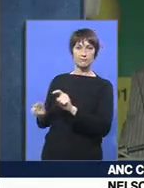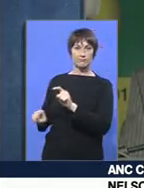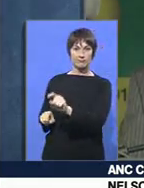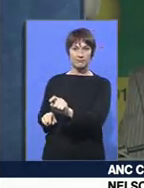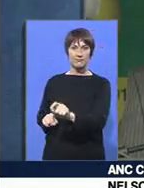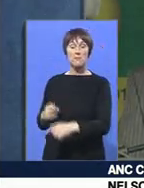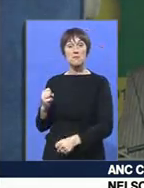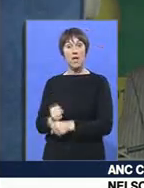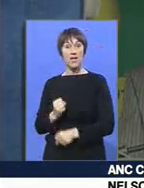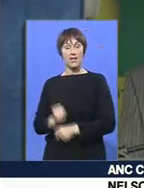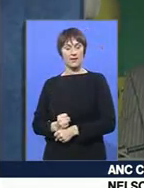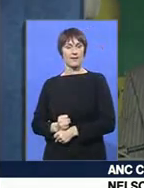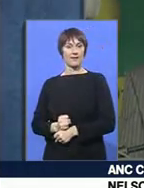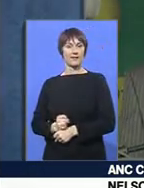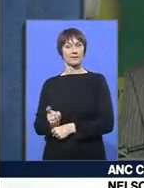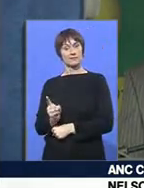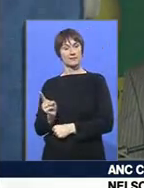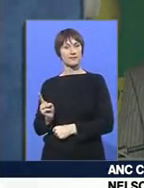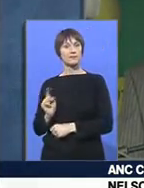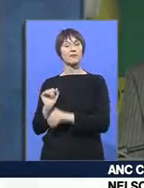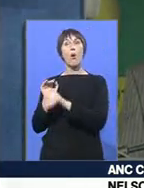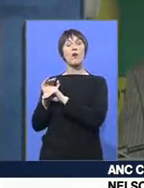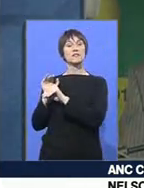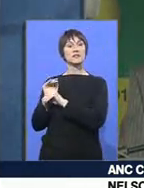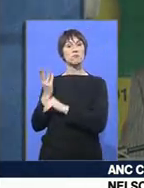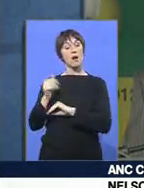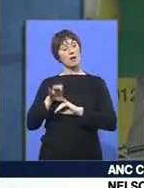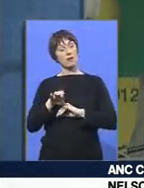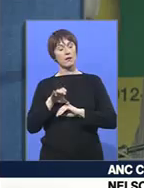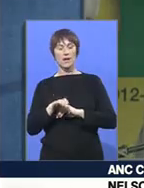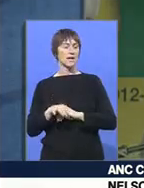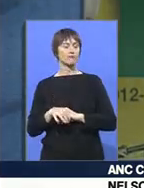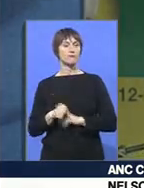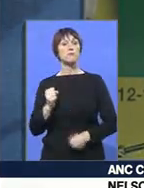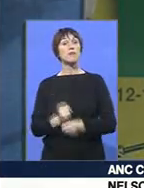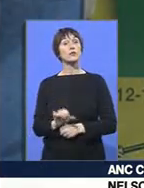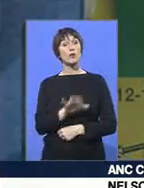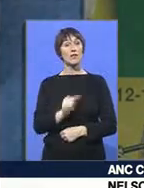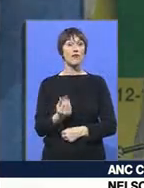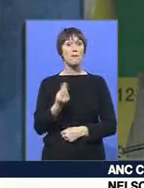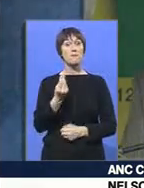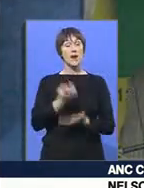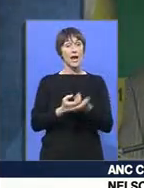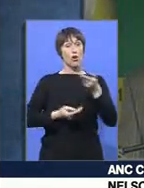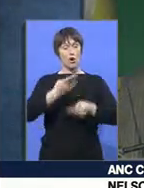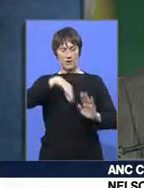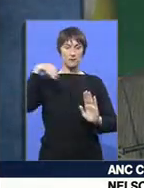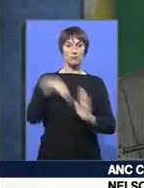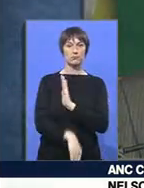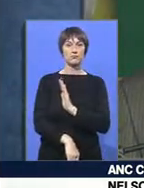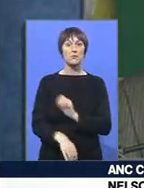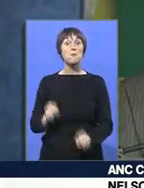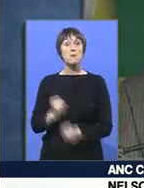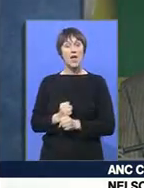to scare away foreign capital and weaken the economy, to force the government